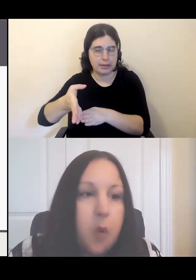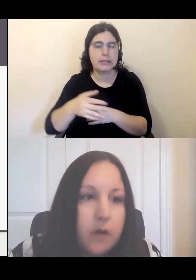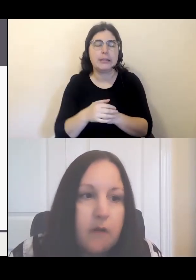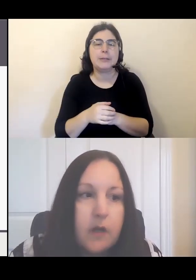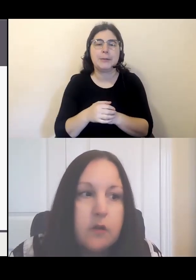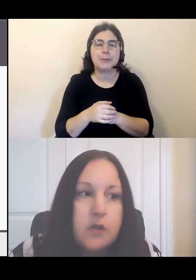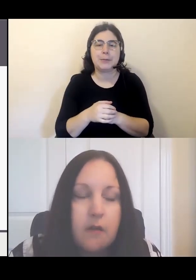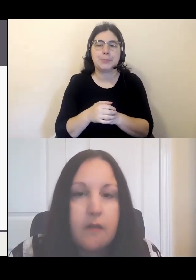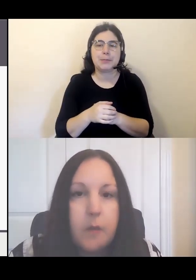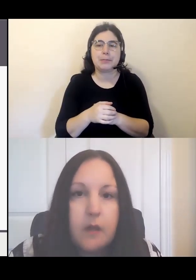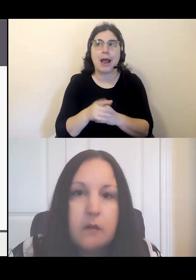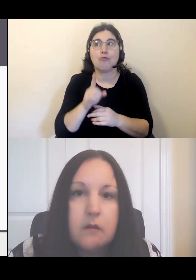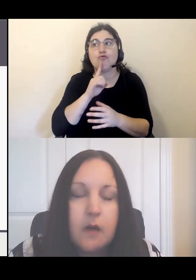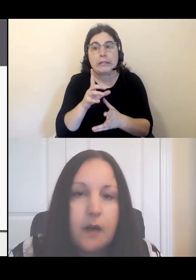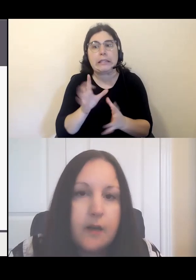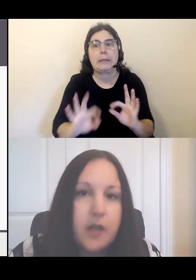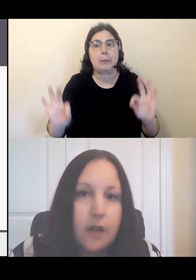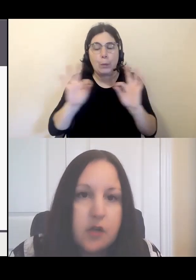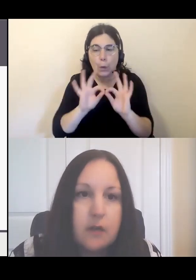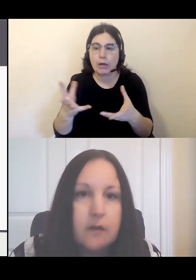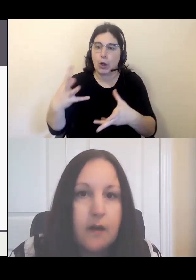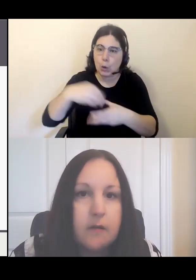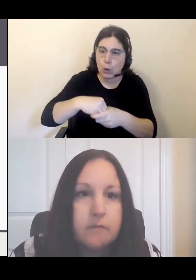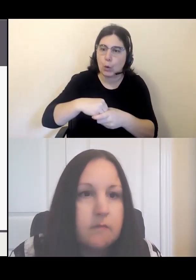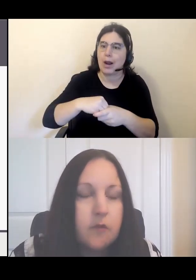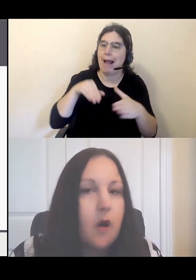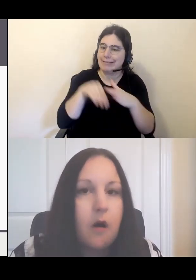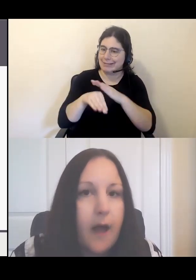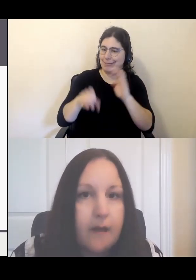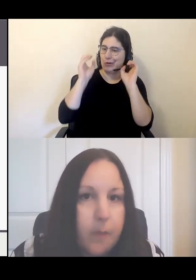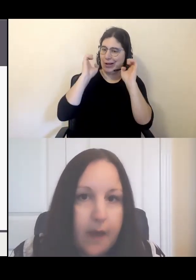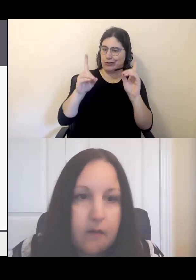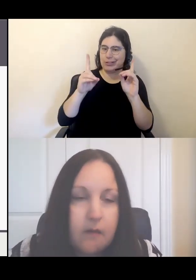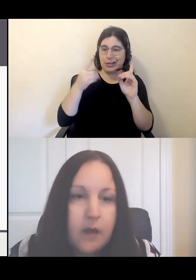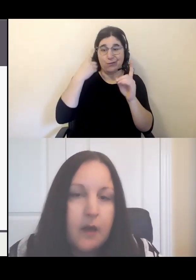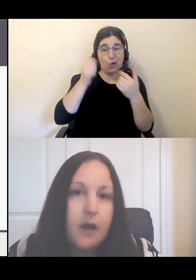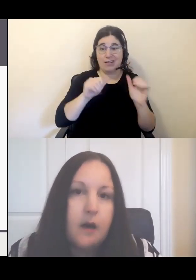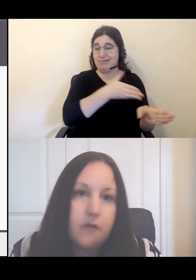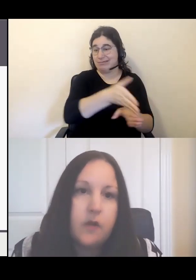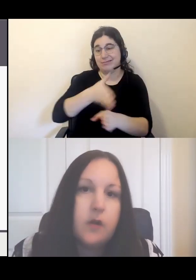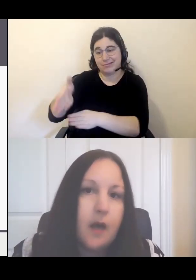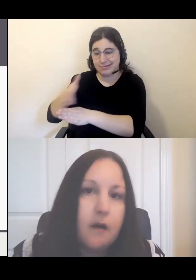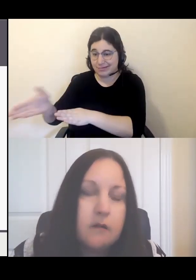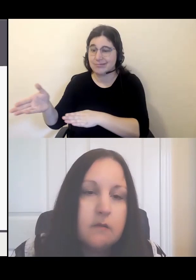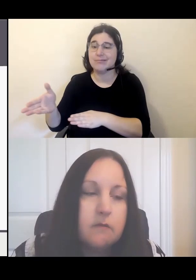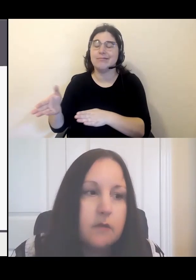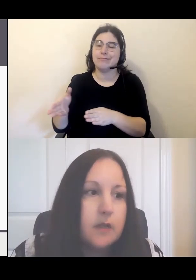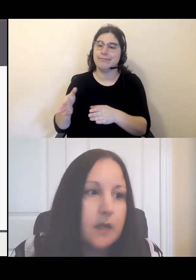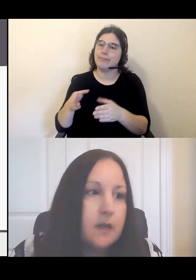and the importance of inclusion, accessible education through all aspects of